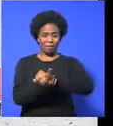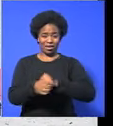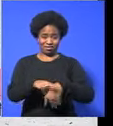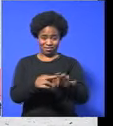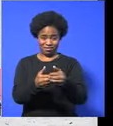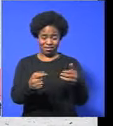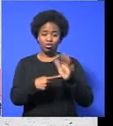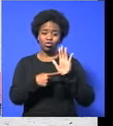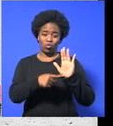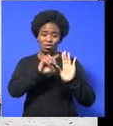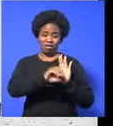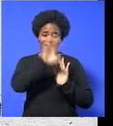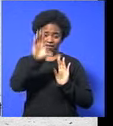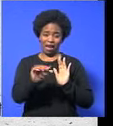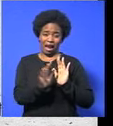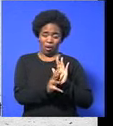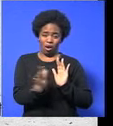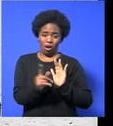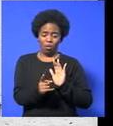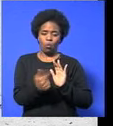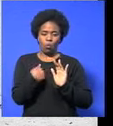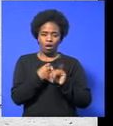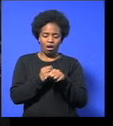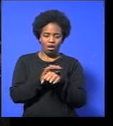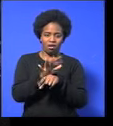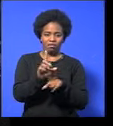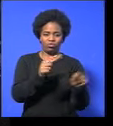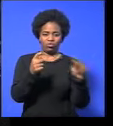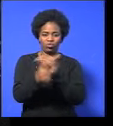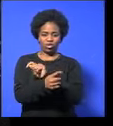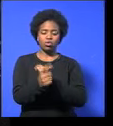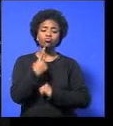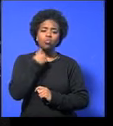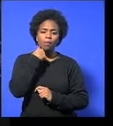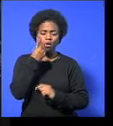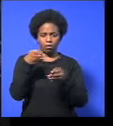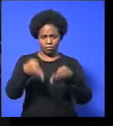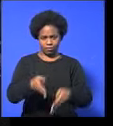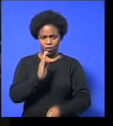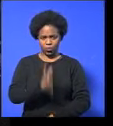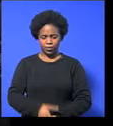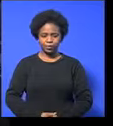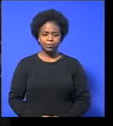South Africa during apartheid in order to influence change. Goldblatt will be buried tomorrow.